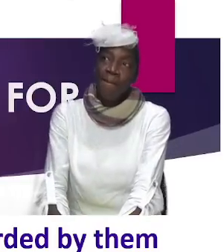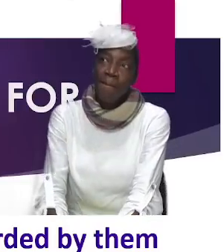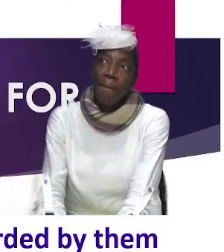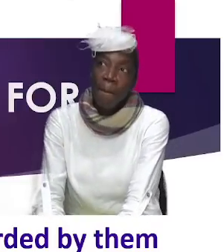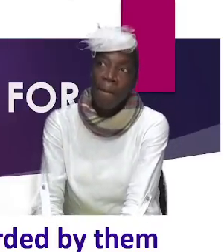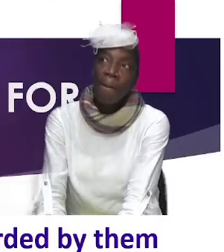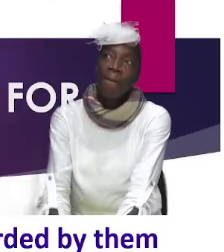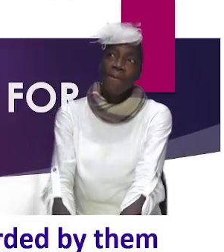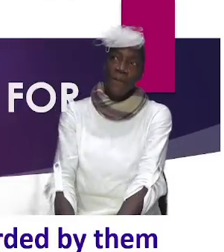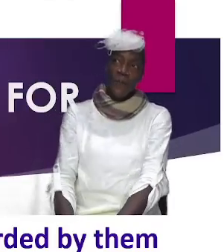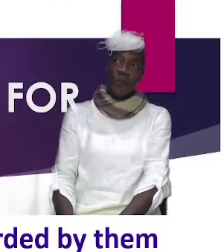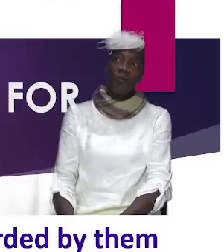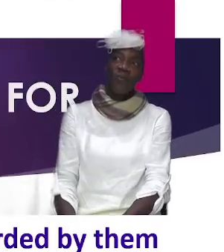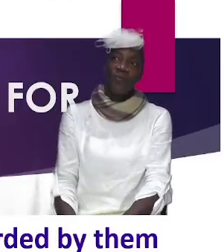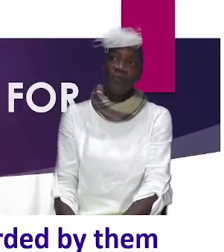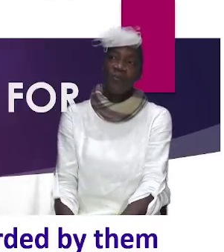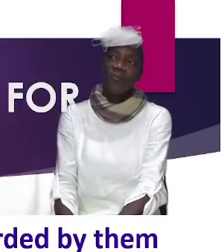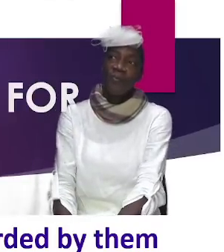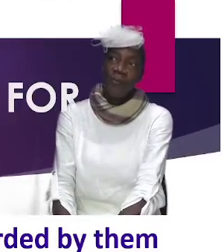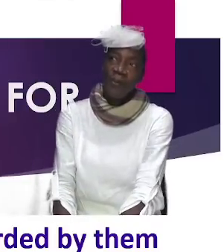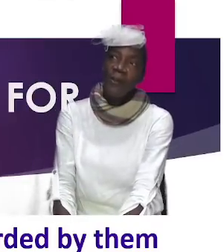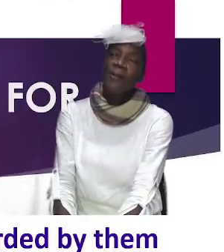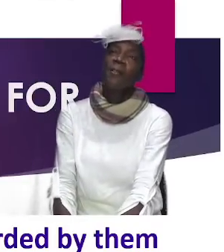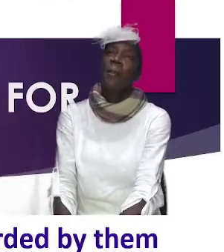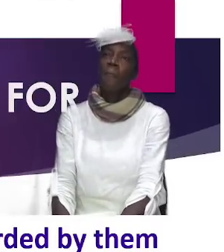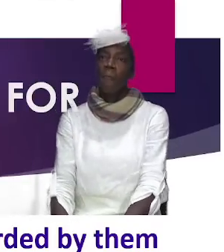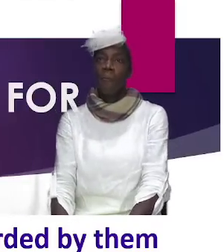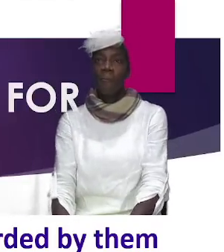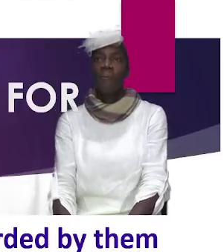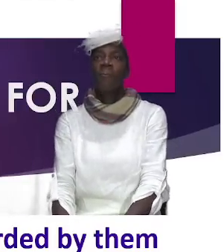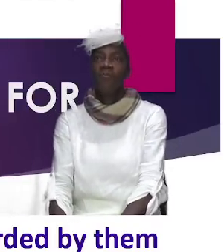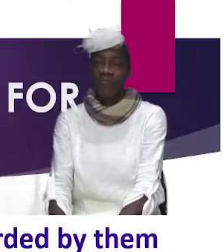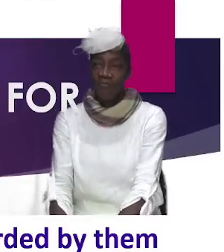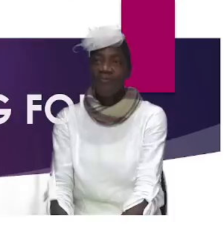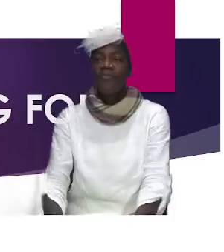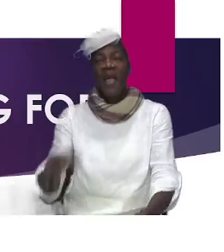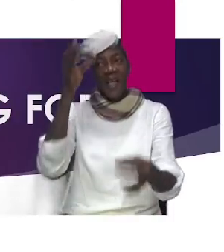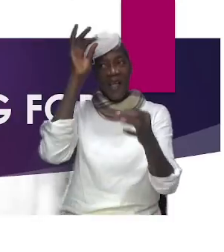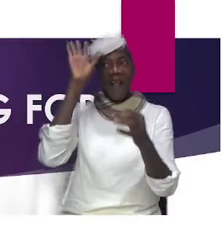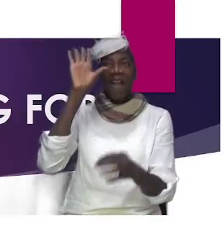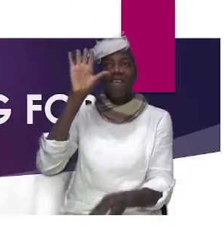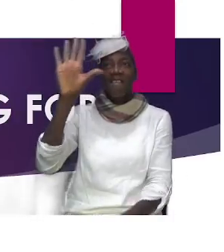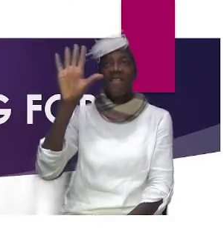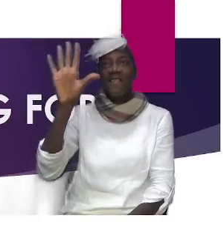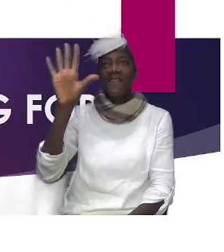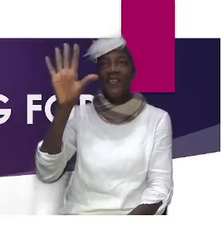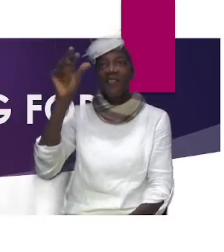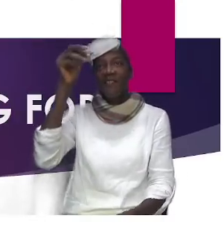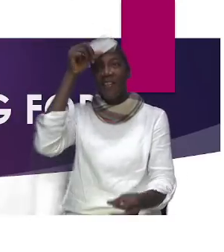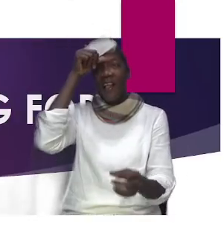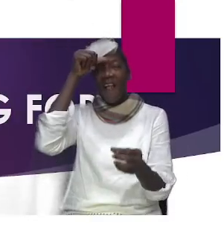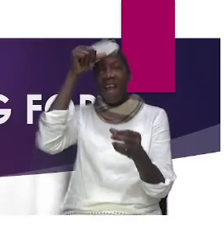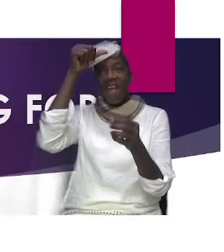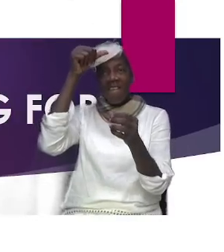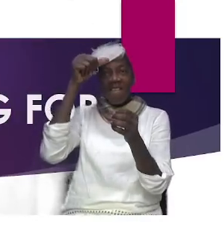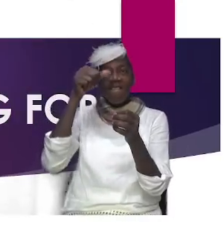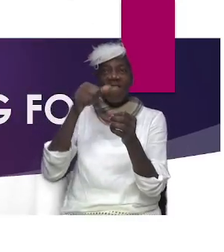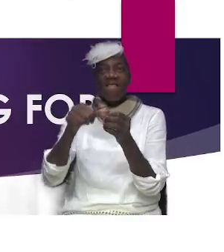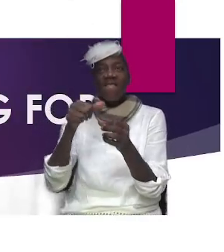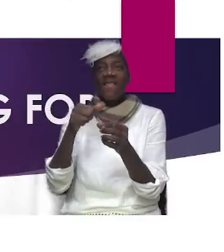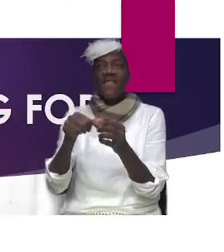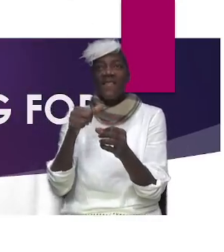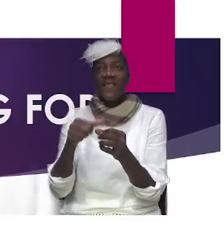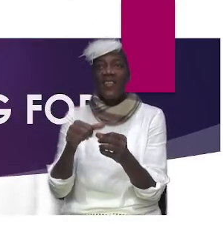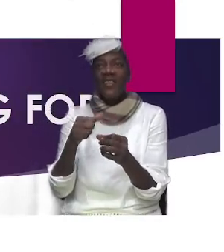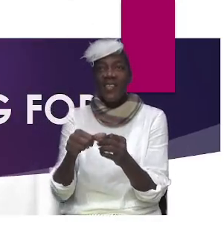us. But the fifth one would have been faithfulness in our vocation. Faithfulness in